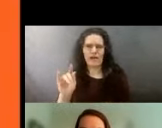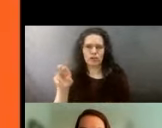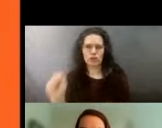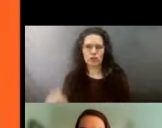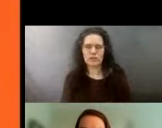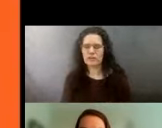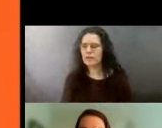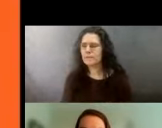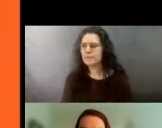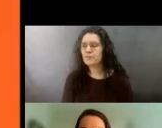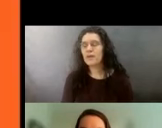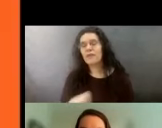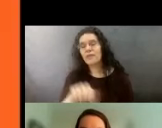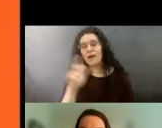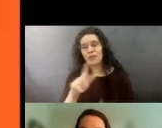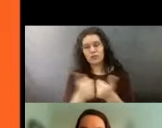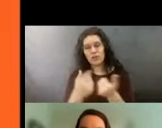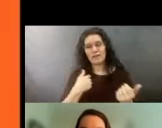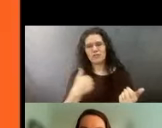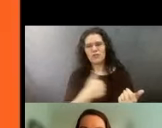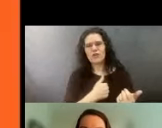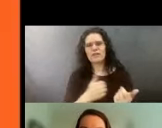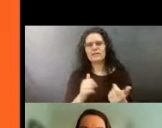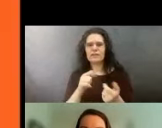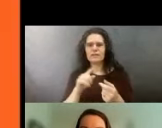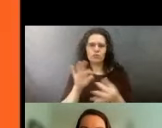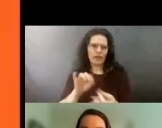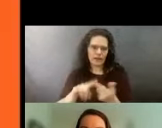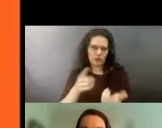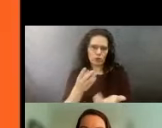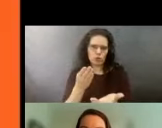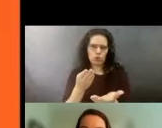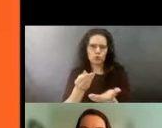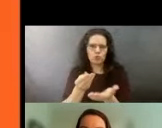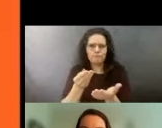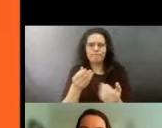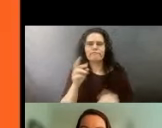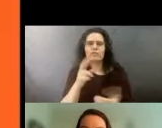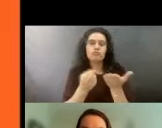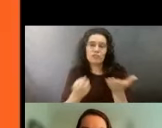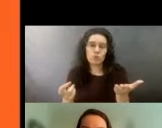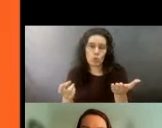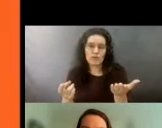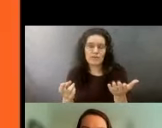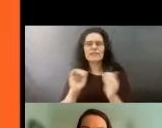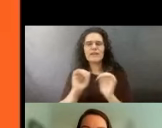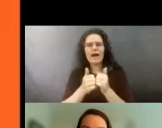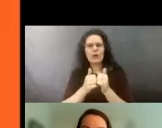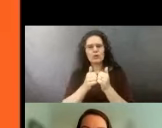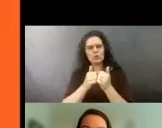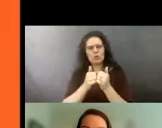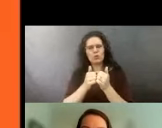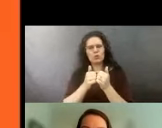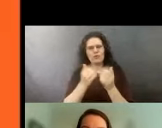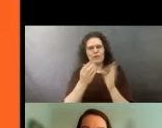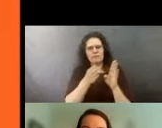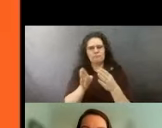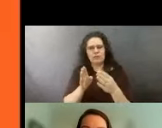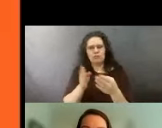do we dedicate legal resources in a chronic disease or disability focused medical legal